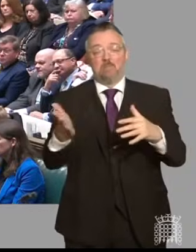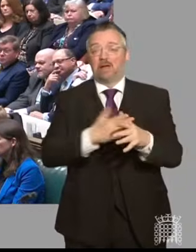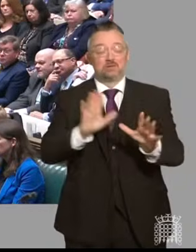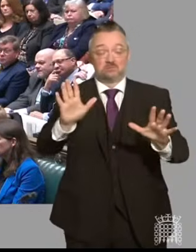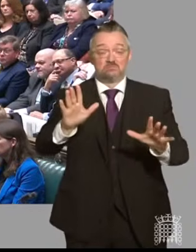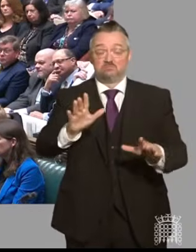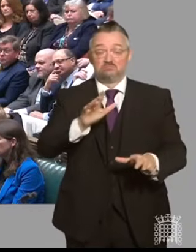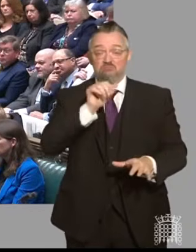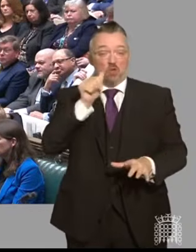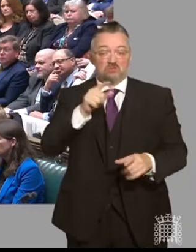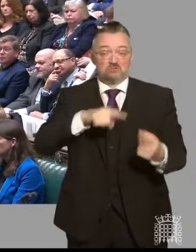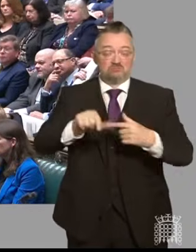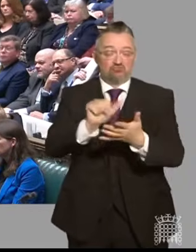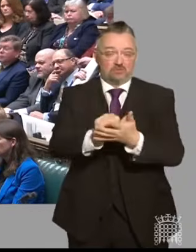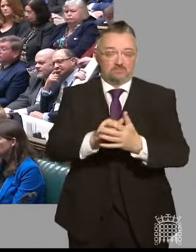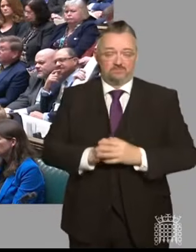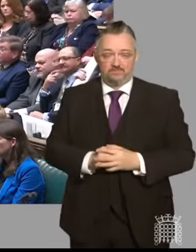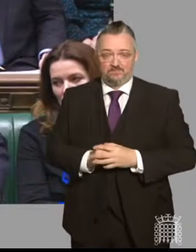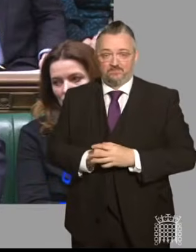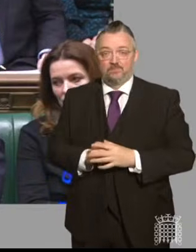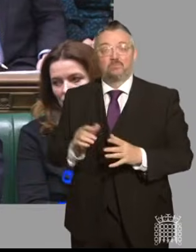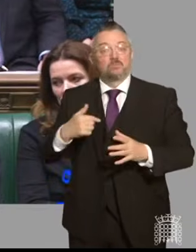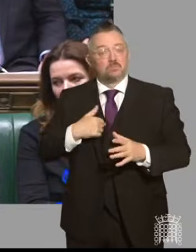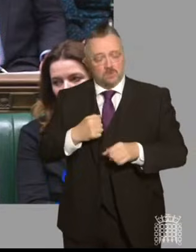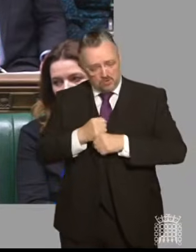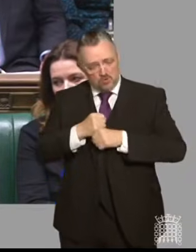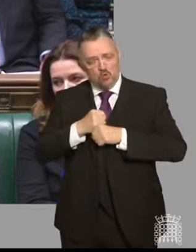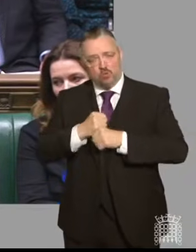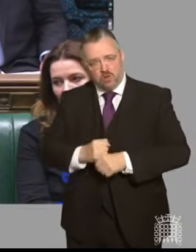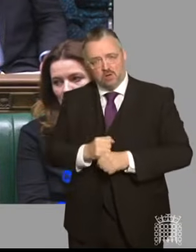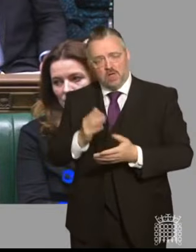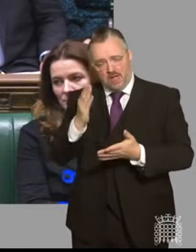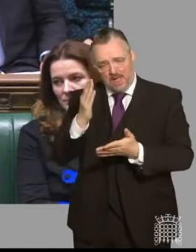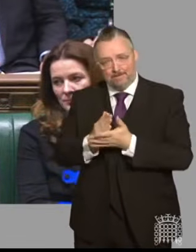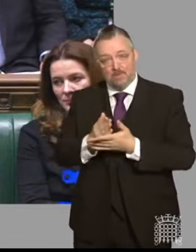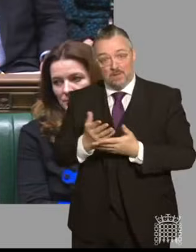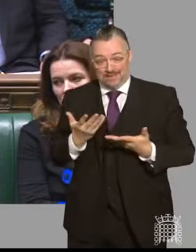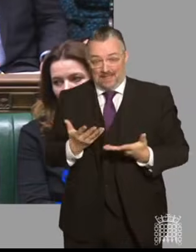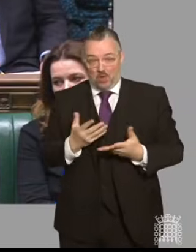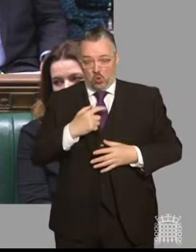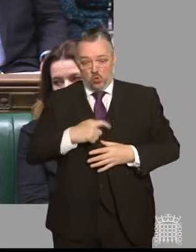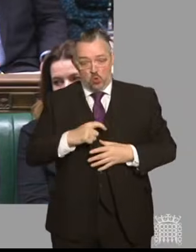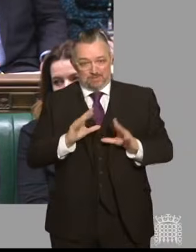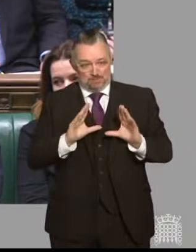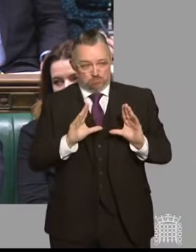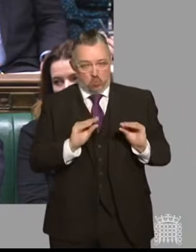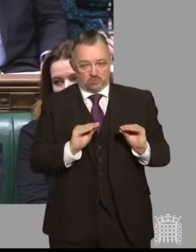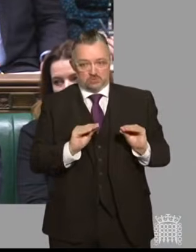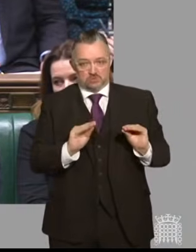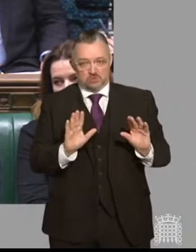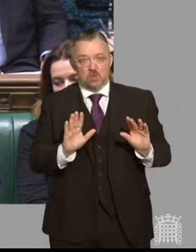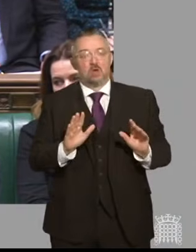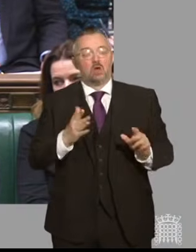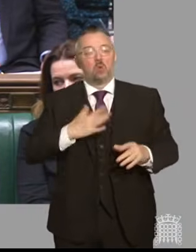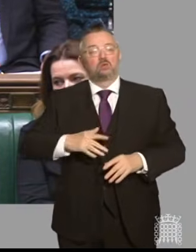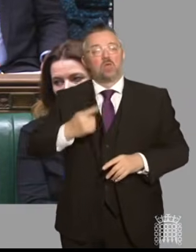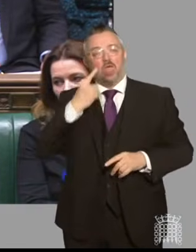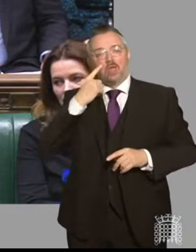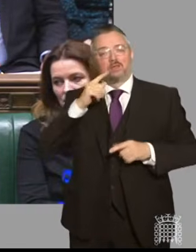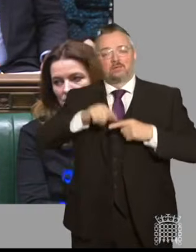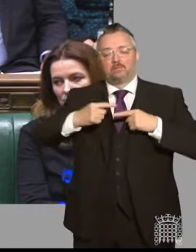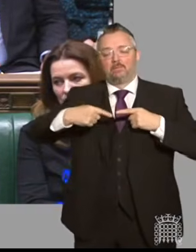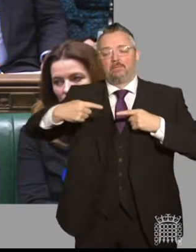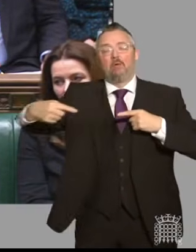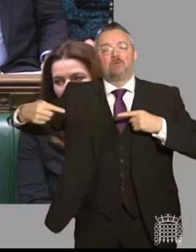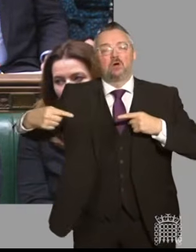committed not just to immediate humanitarian pause, but also to finding a lasting resolution to this conflict, which delivers on the promise of